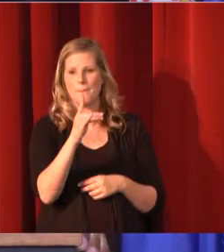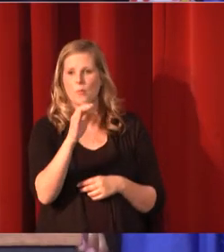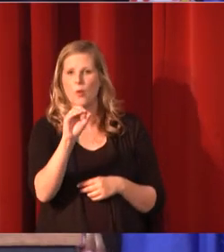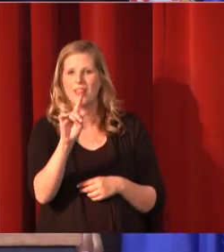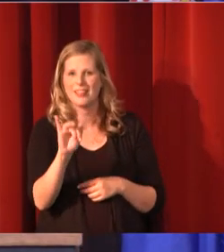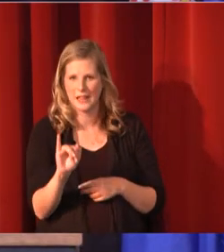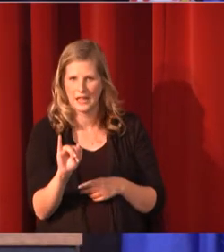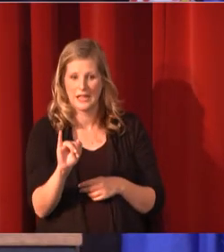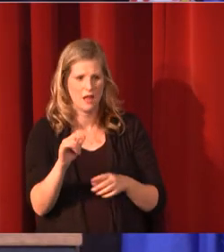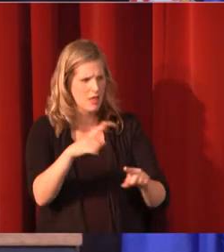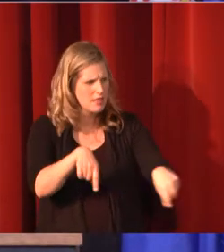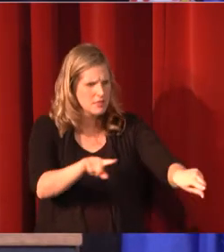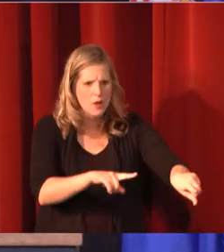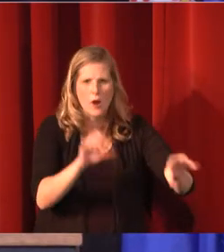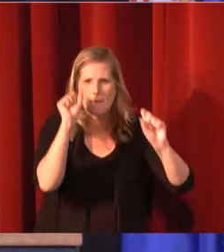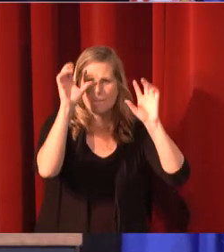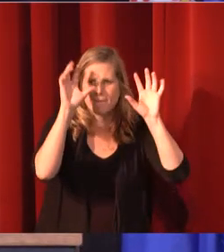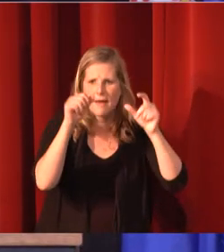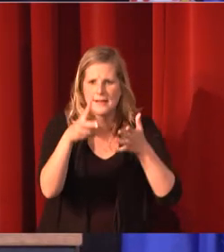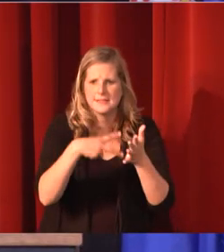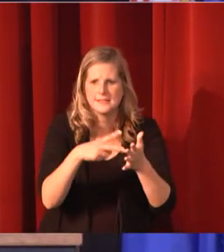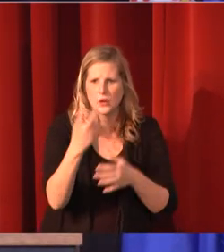weren't they incredible